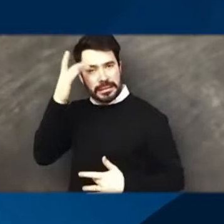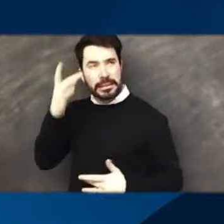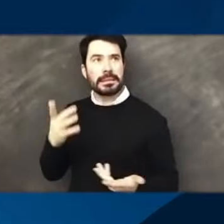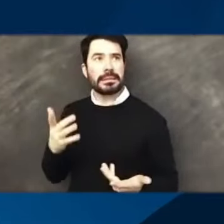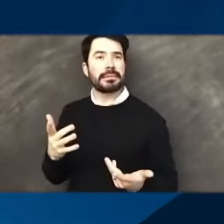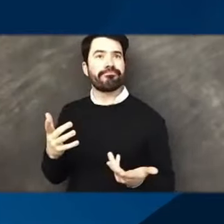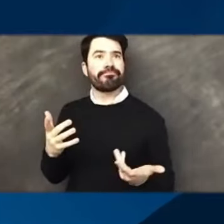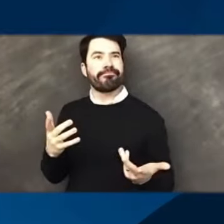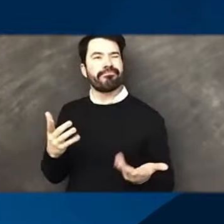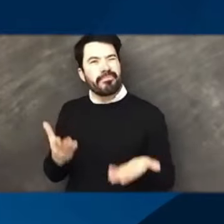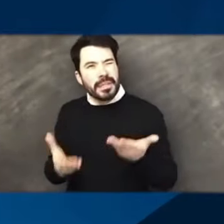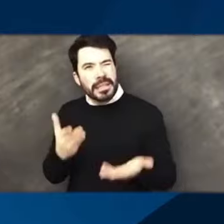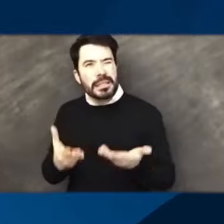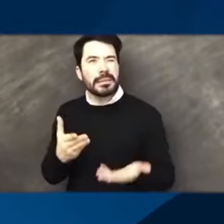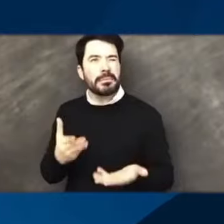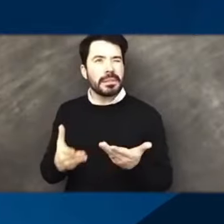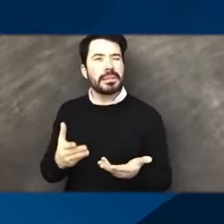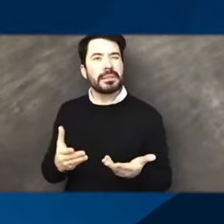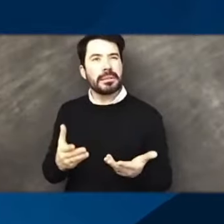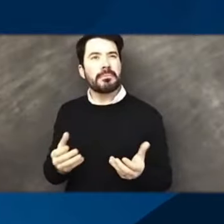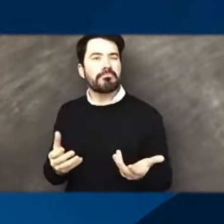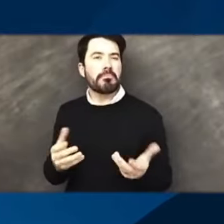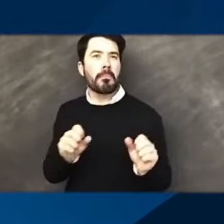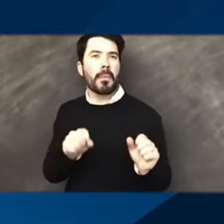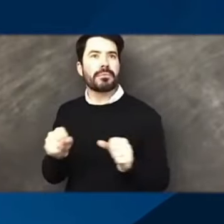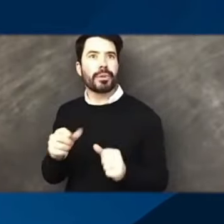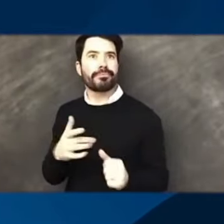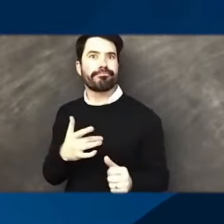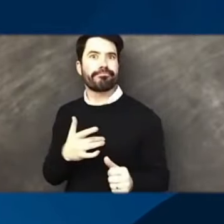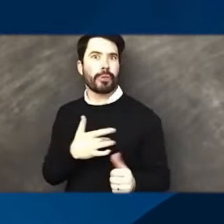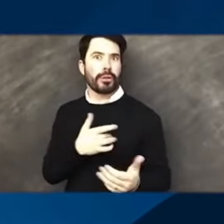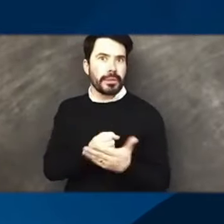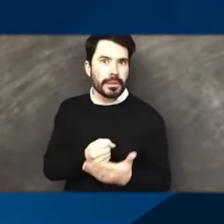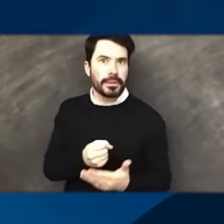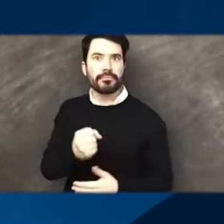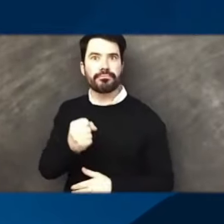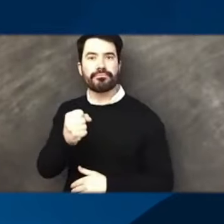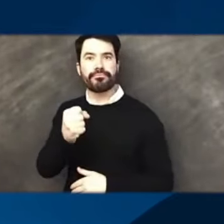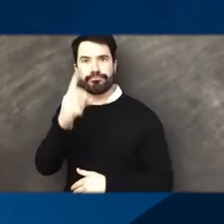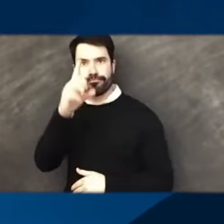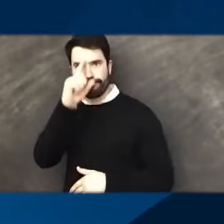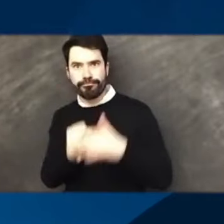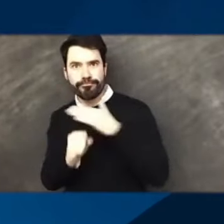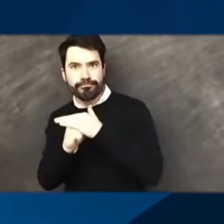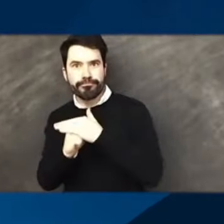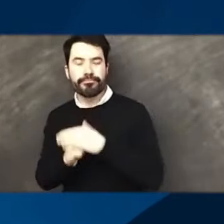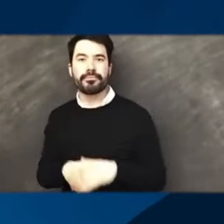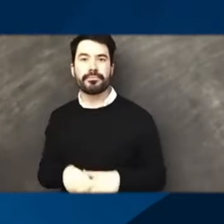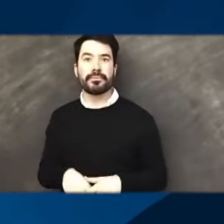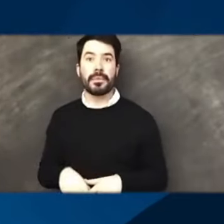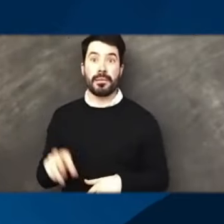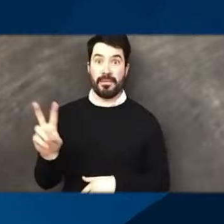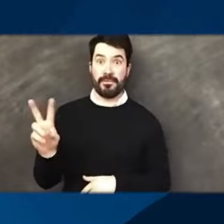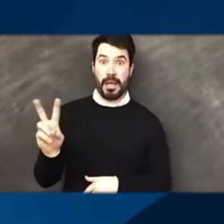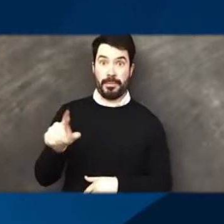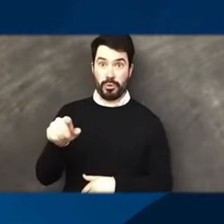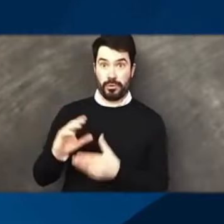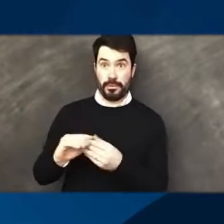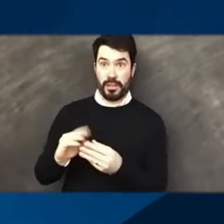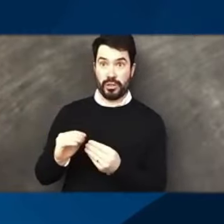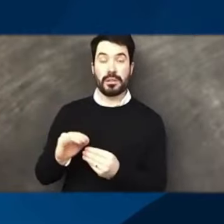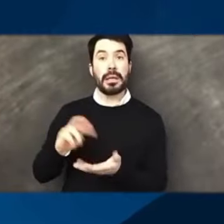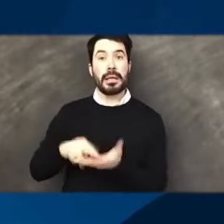attack and stroke. But the vitamins that you mentioned will bring down the homocysteine level at high